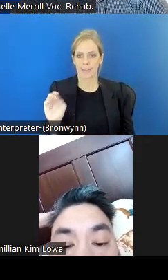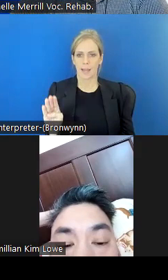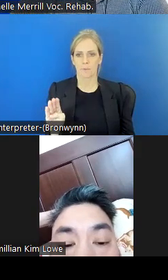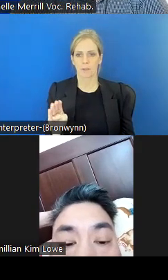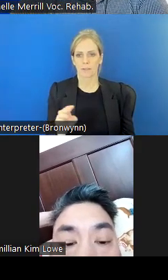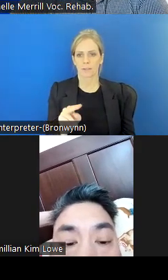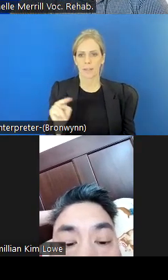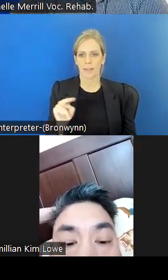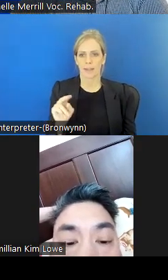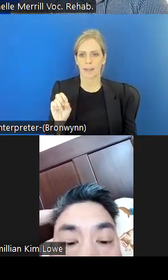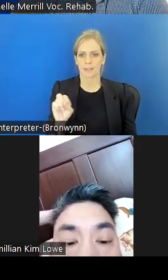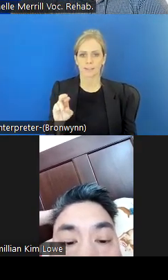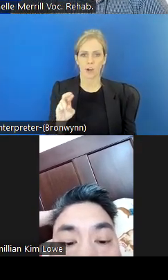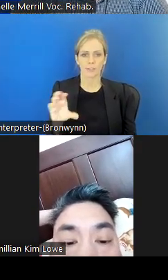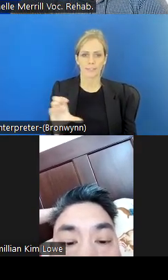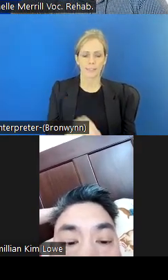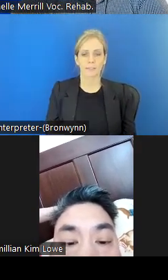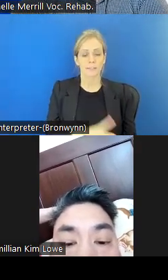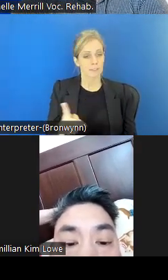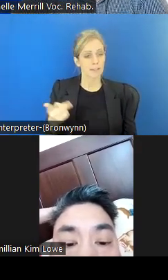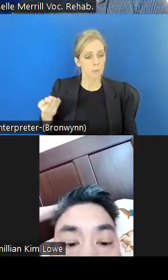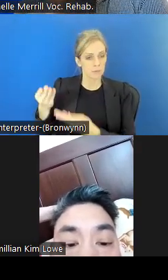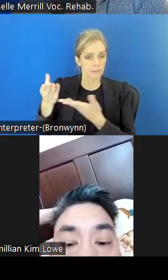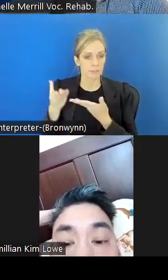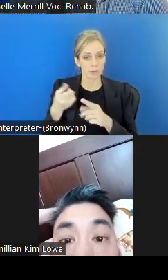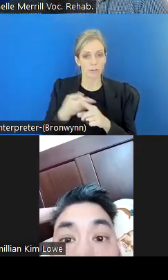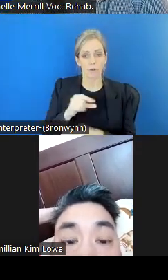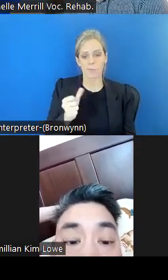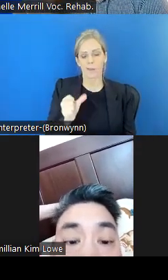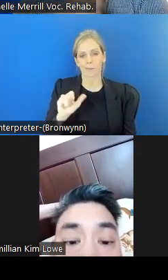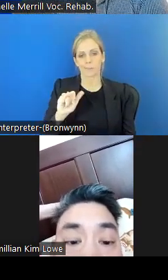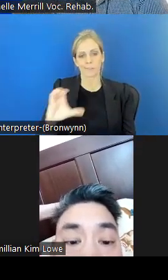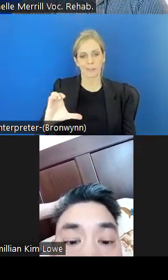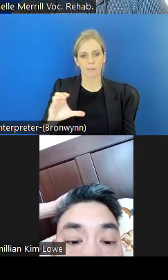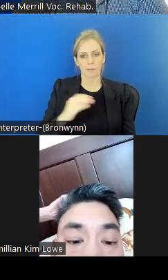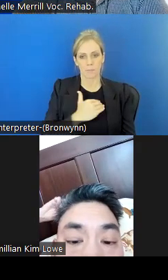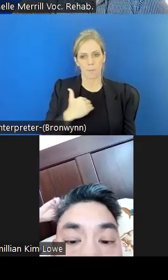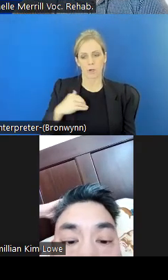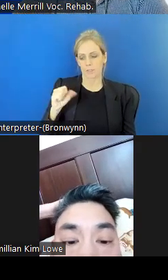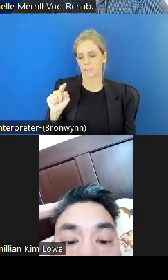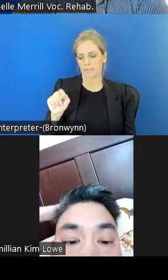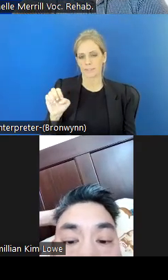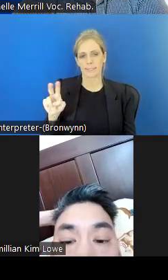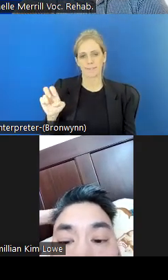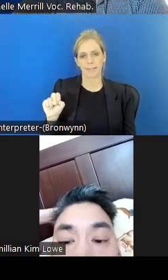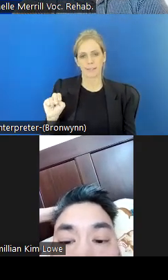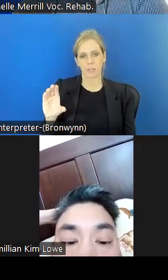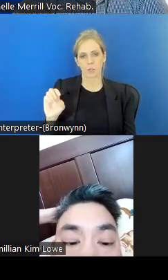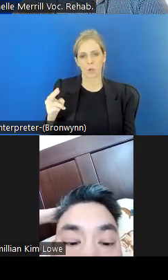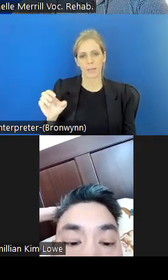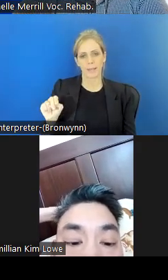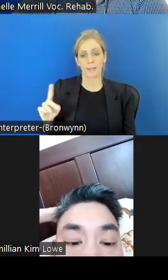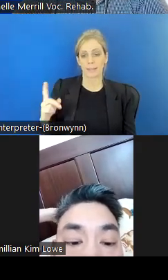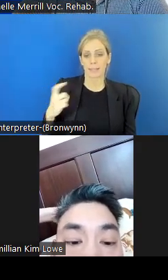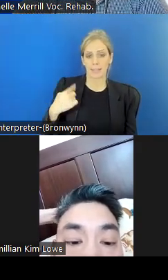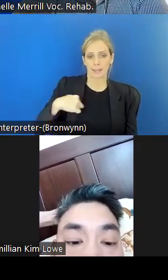Based on a suggestion from another Silk member, Mr. Stephen Cohen, he asked that we would include some information about the